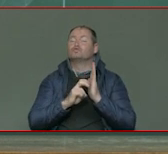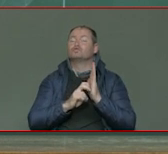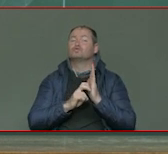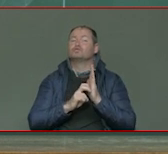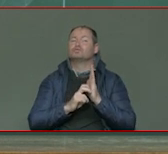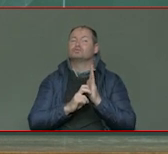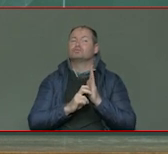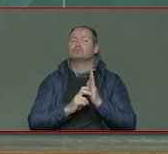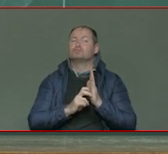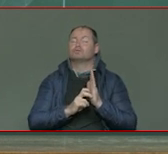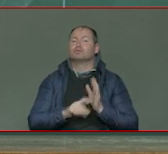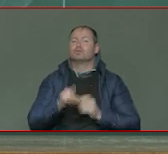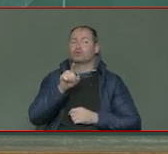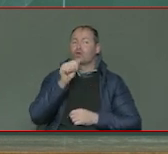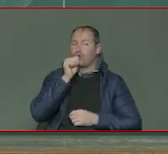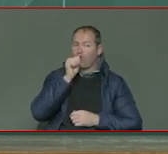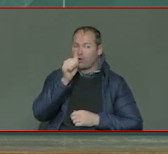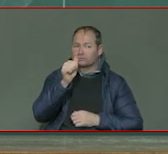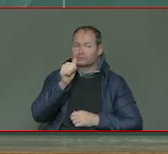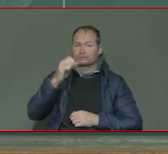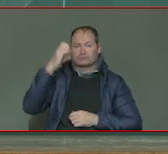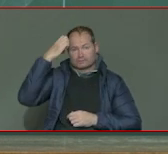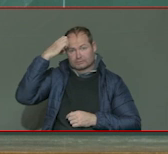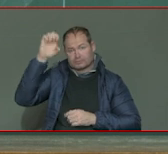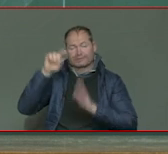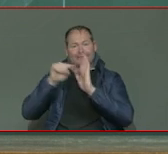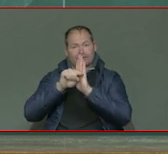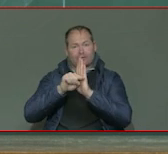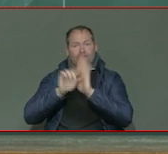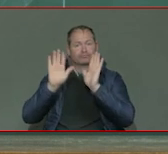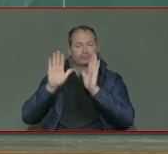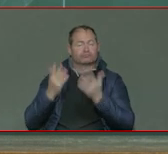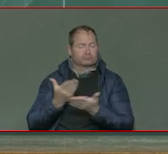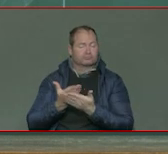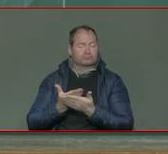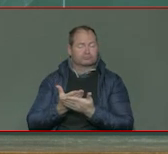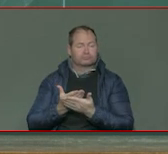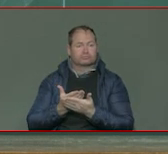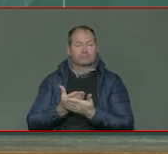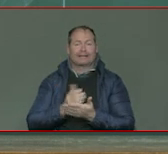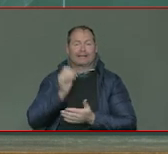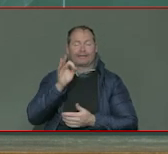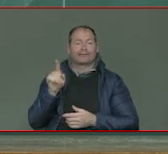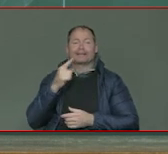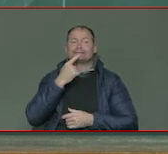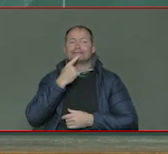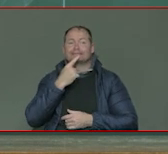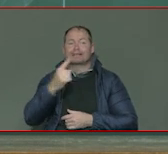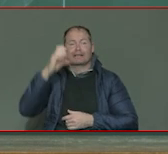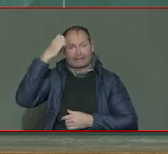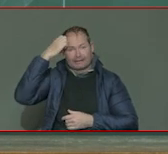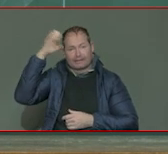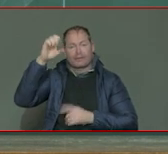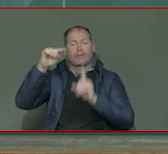you can leave your answer with a negative exponent, unless they say, write your answer with positive